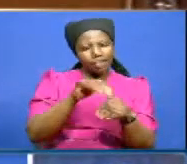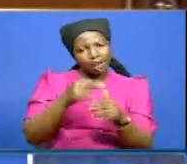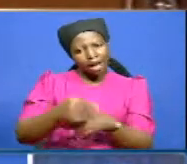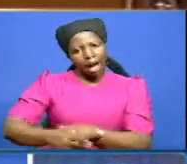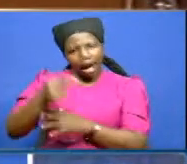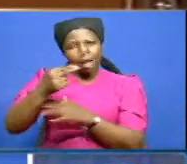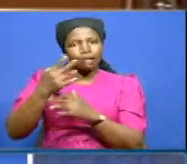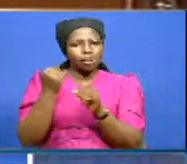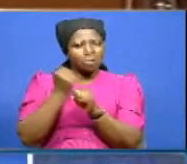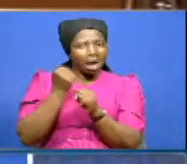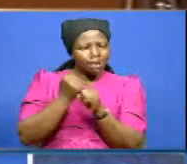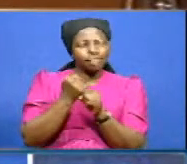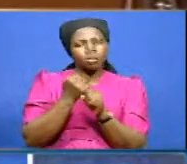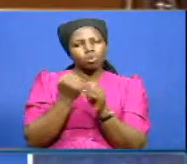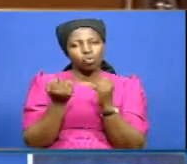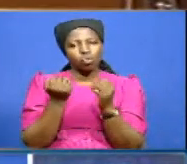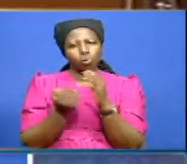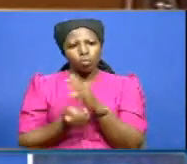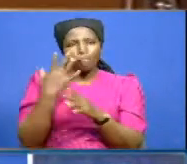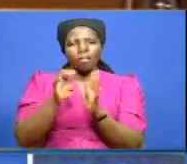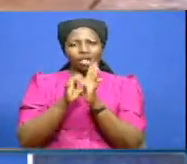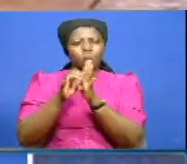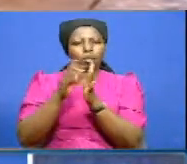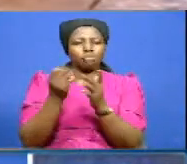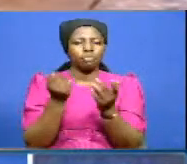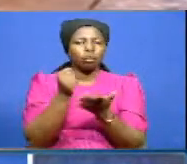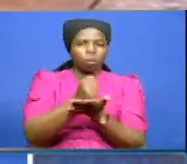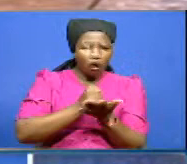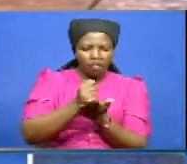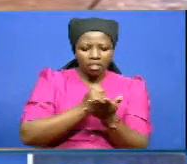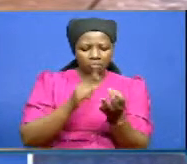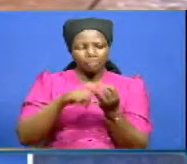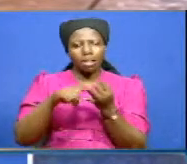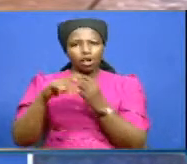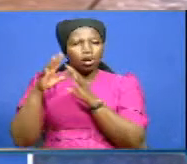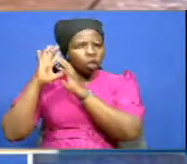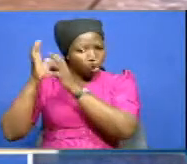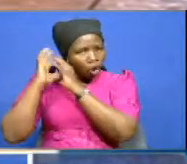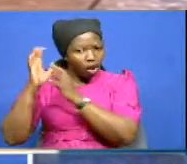such as coffee, coconut, and cotton to maximize their potential. All